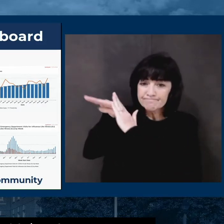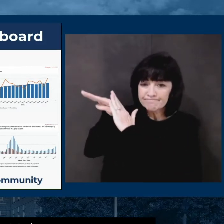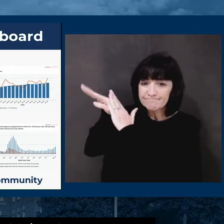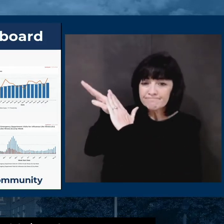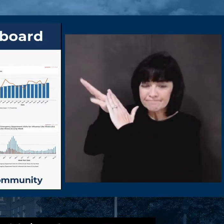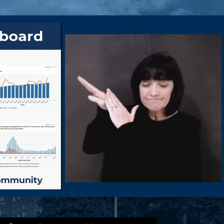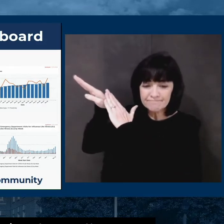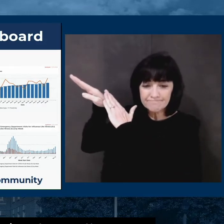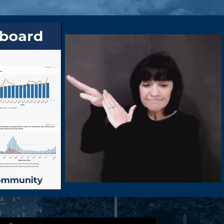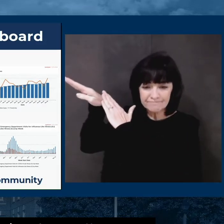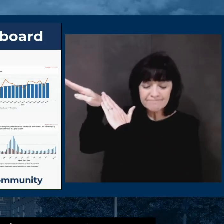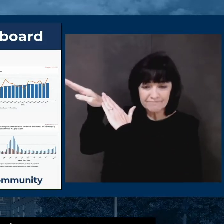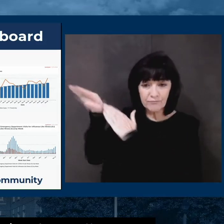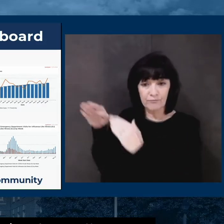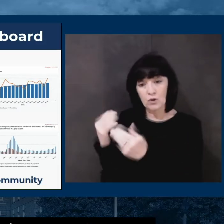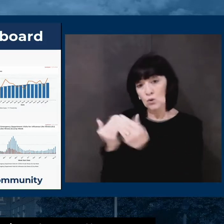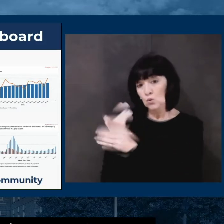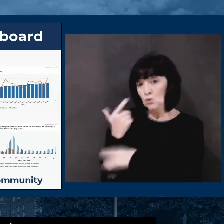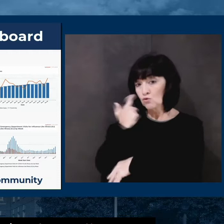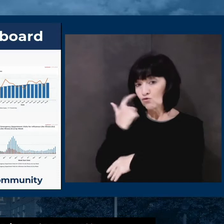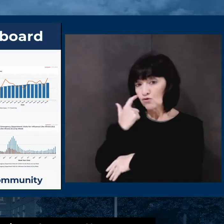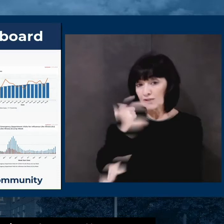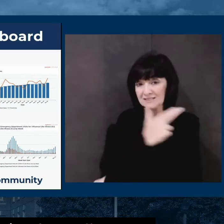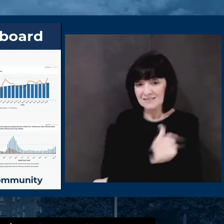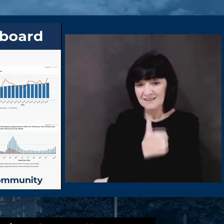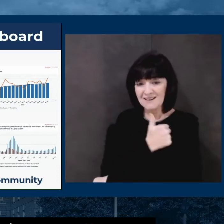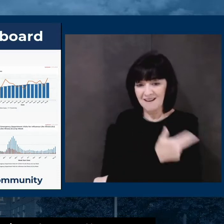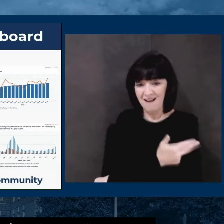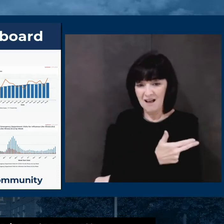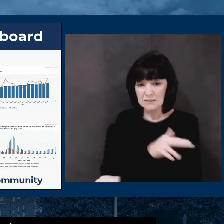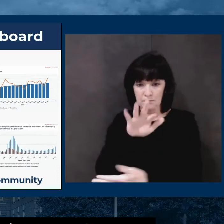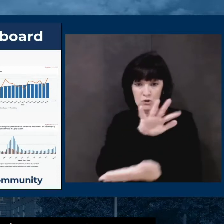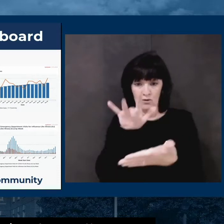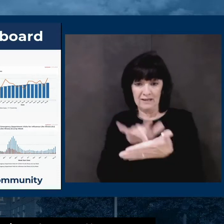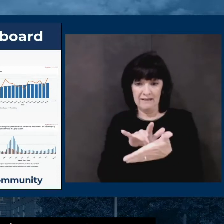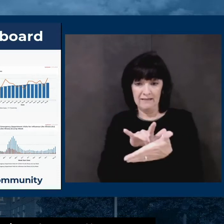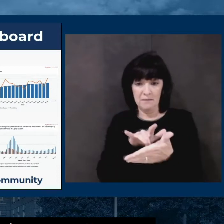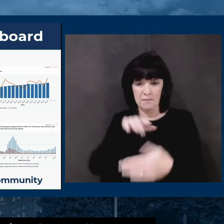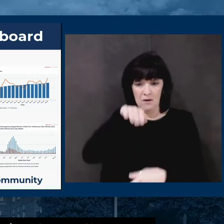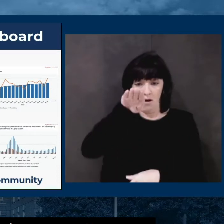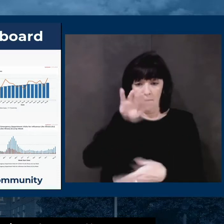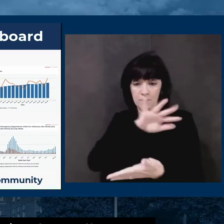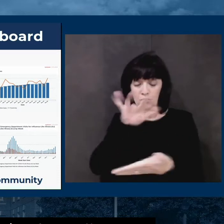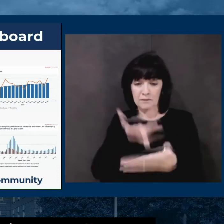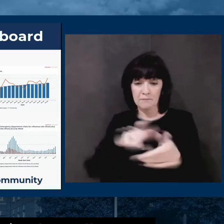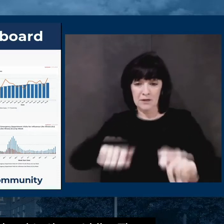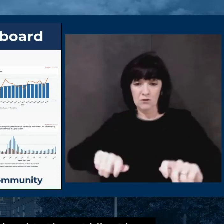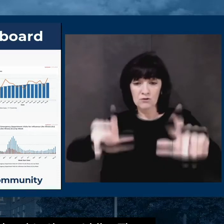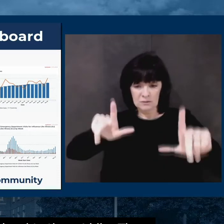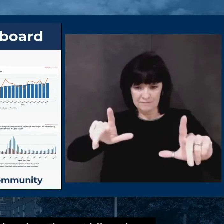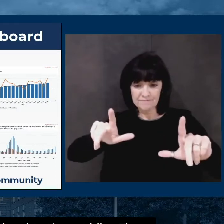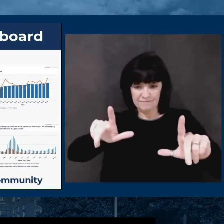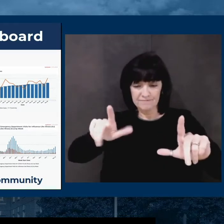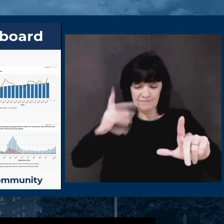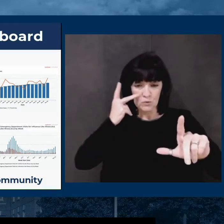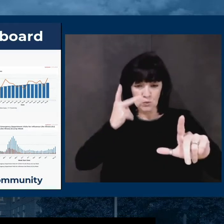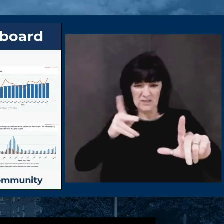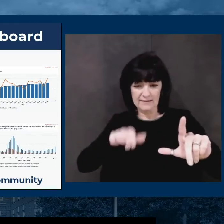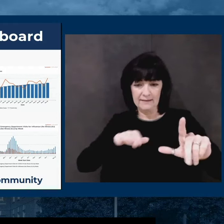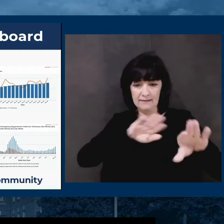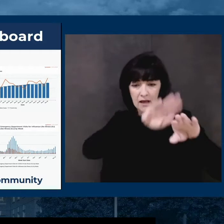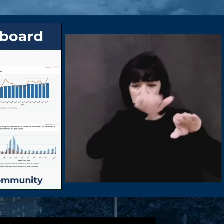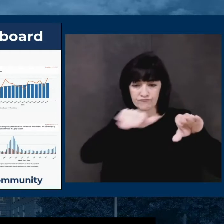hospitalizations are at a higher level in the middle, top middle. And then the new positive cases